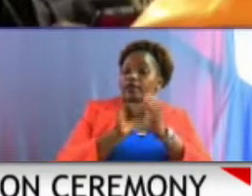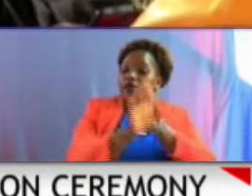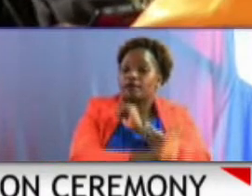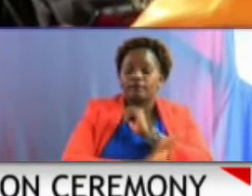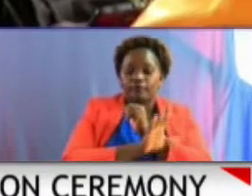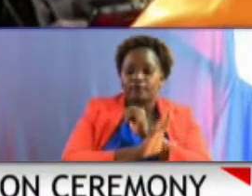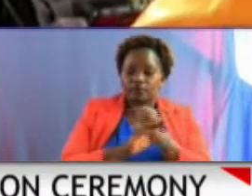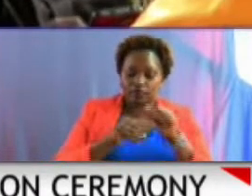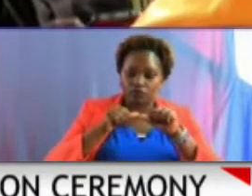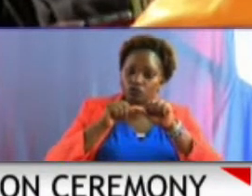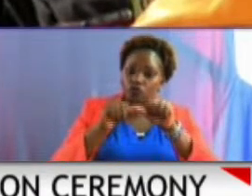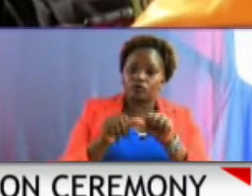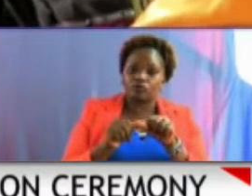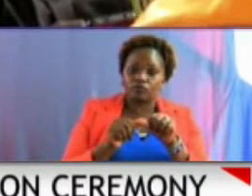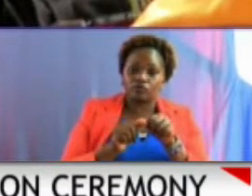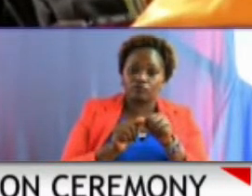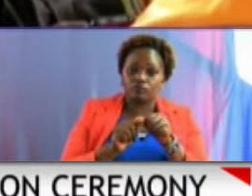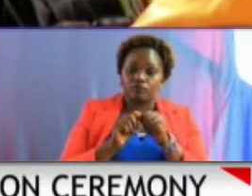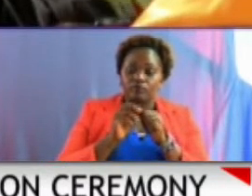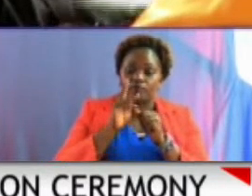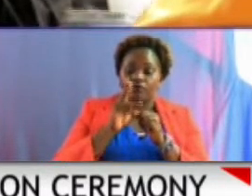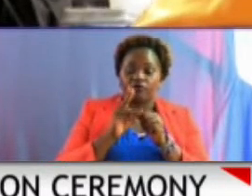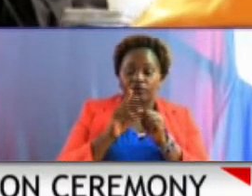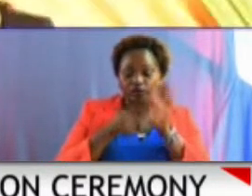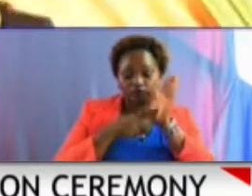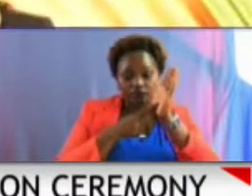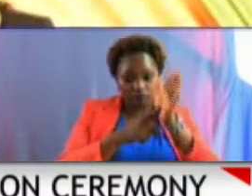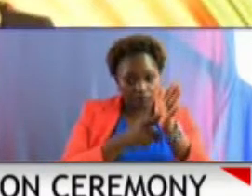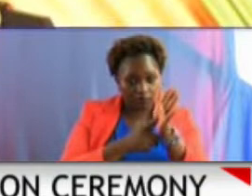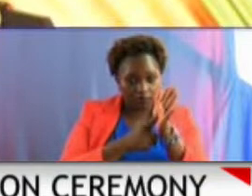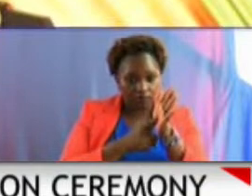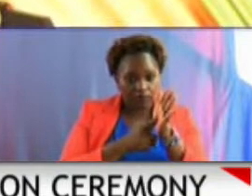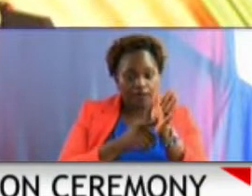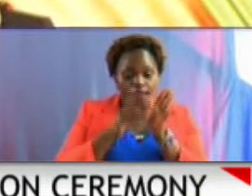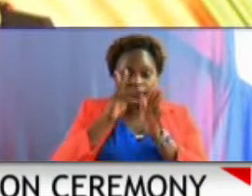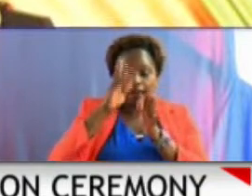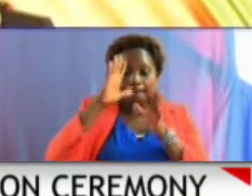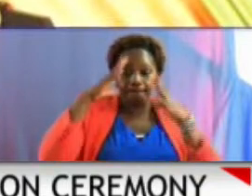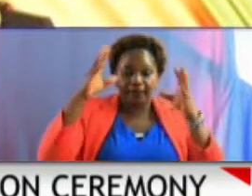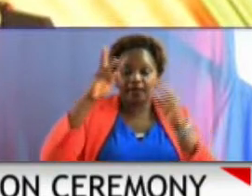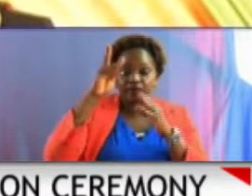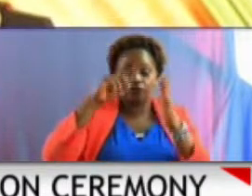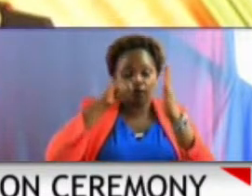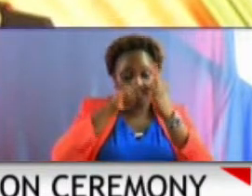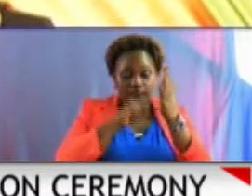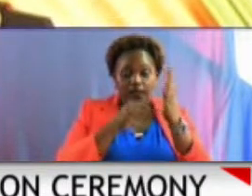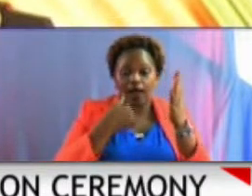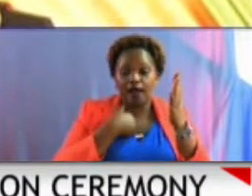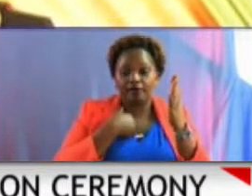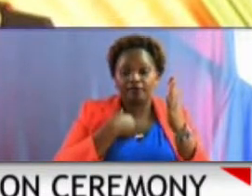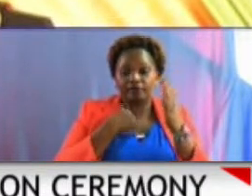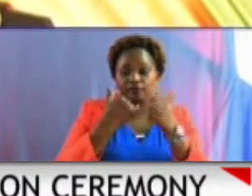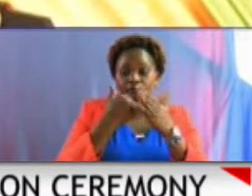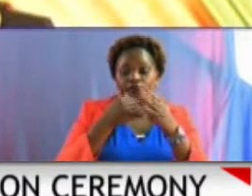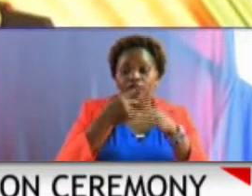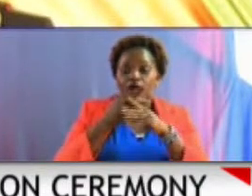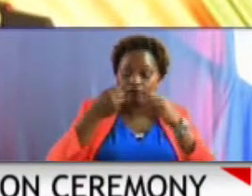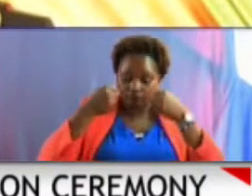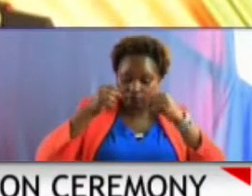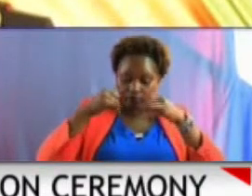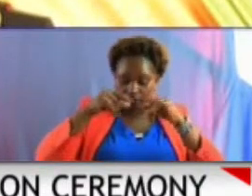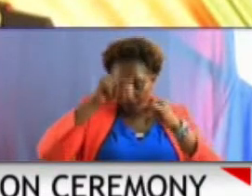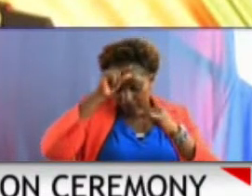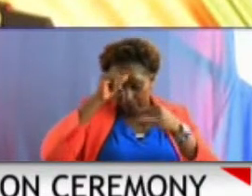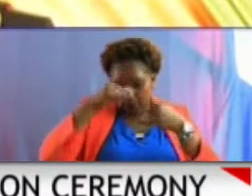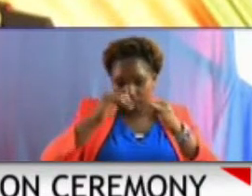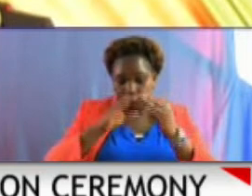the forefront of the 4th industrial revolution. The Big Four agenda the government has been implementing has the potential to position